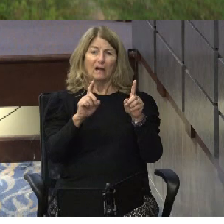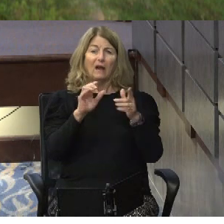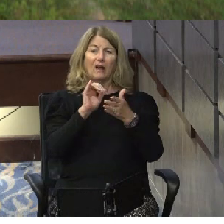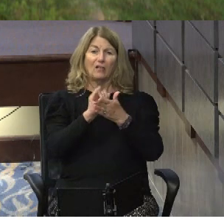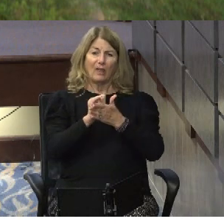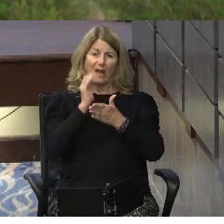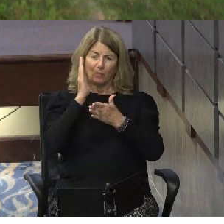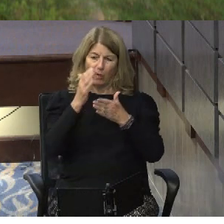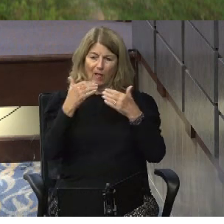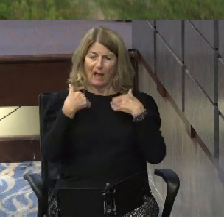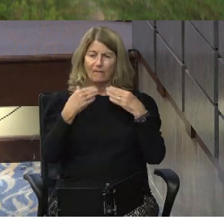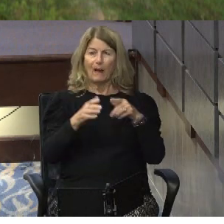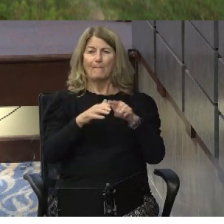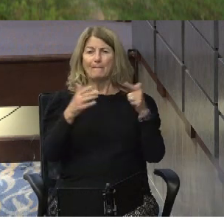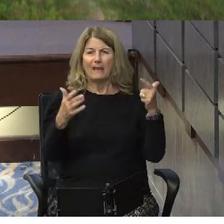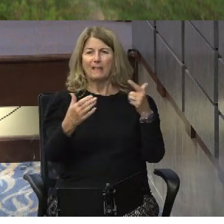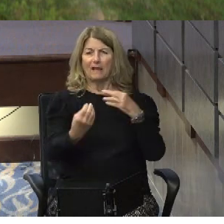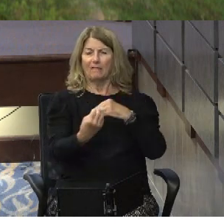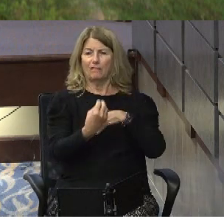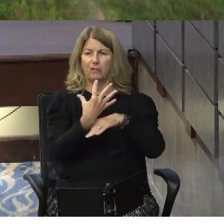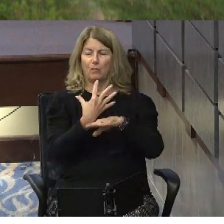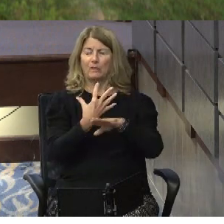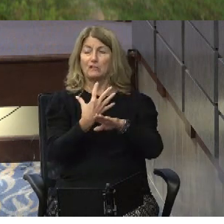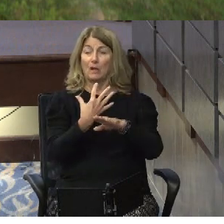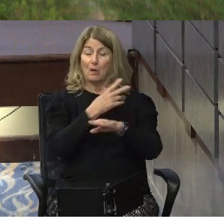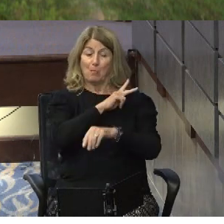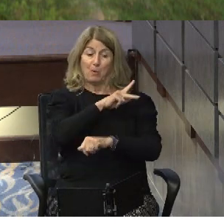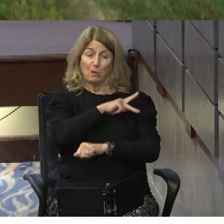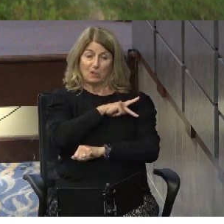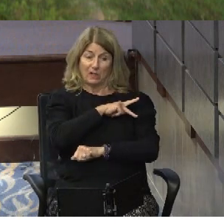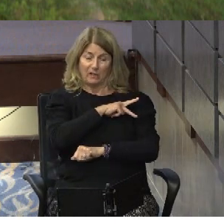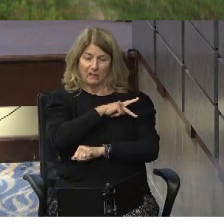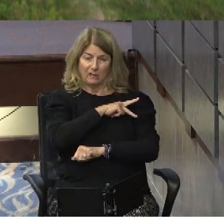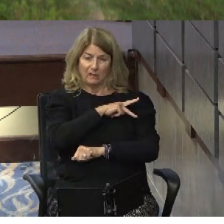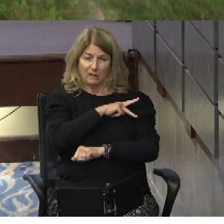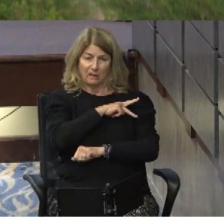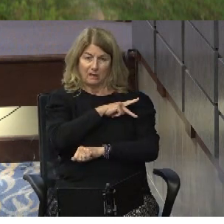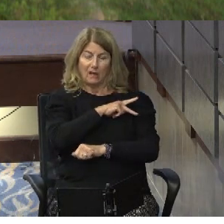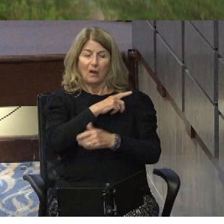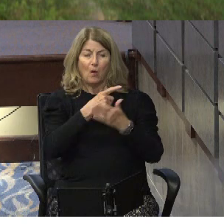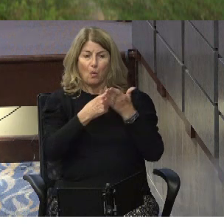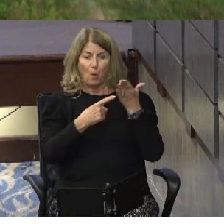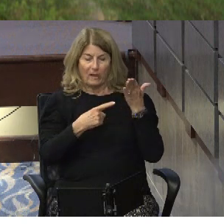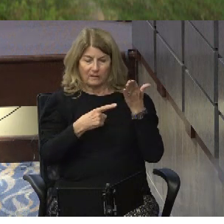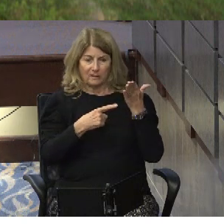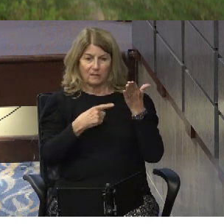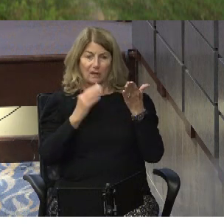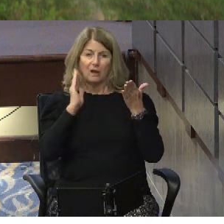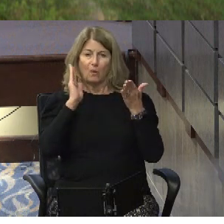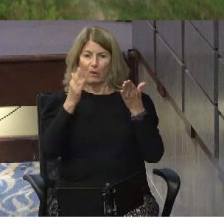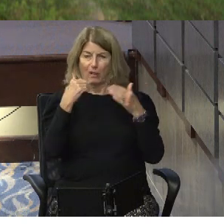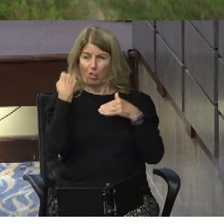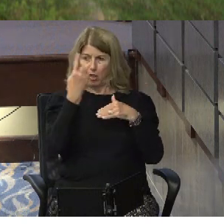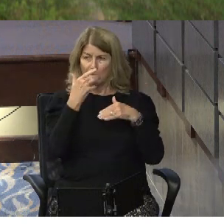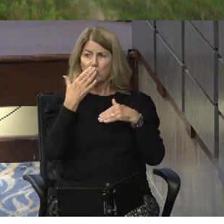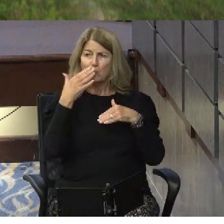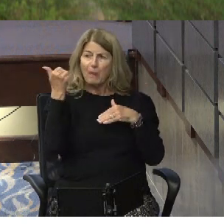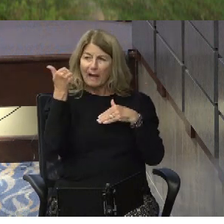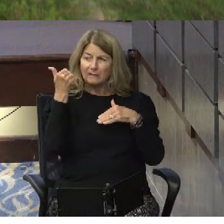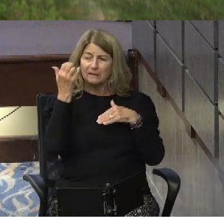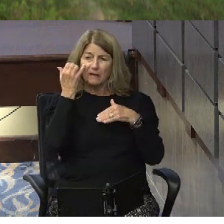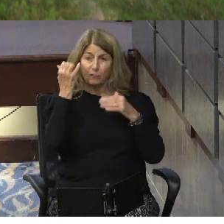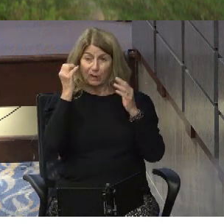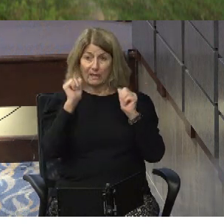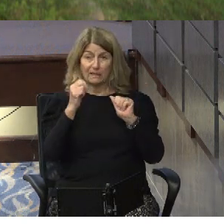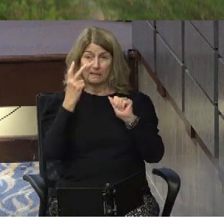on what personally, I'm just one guy, y'all are the architects, but what will look best is if we could see.